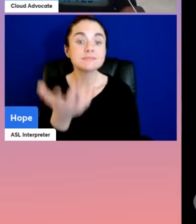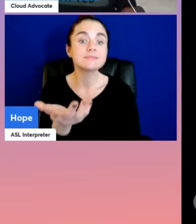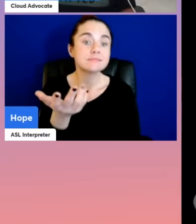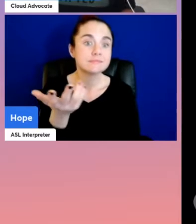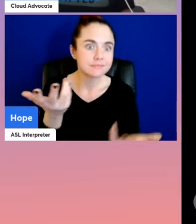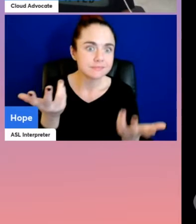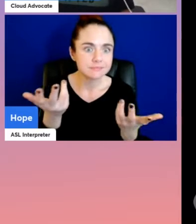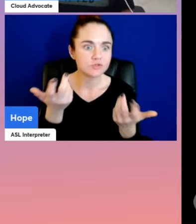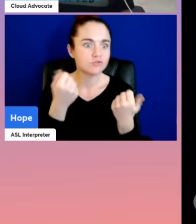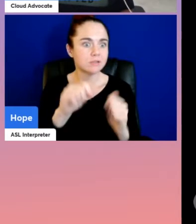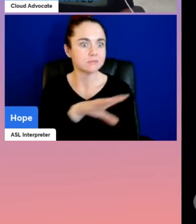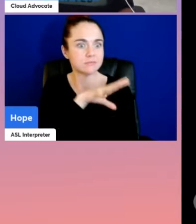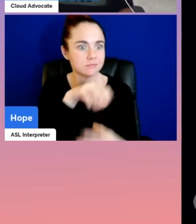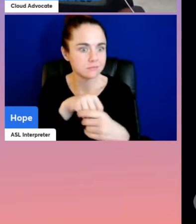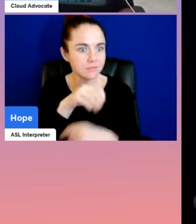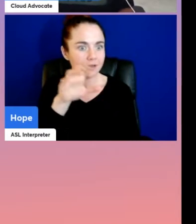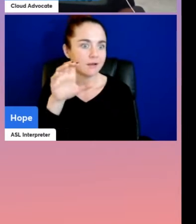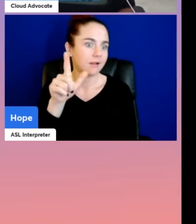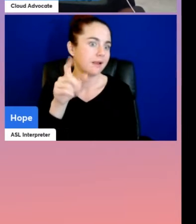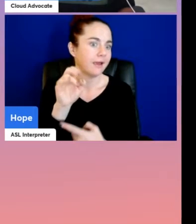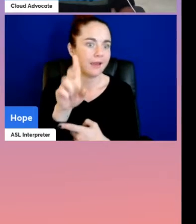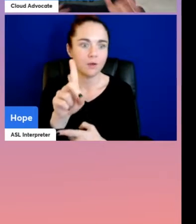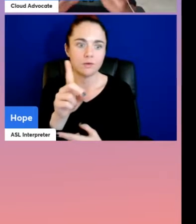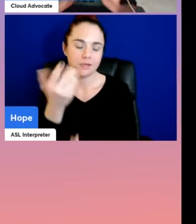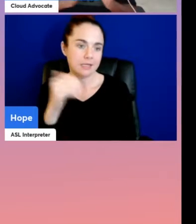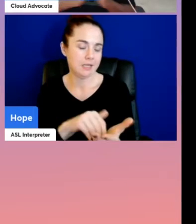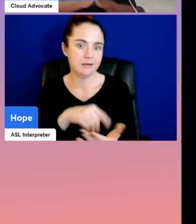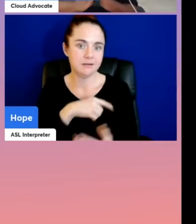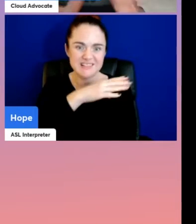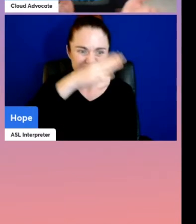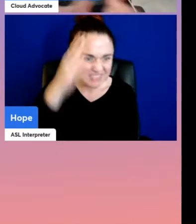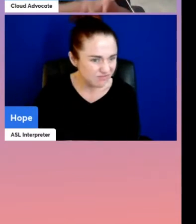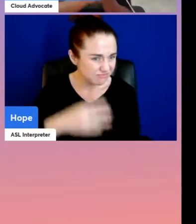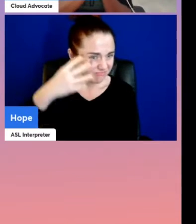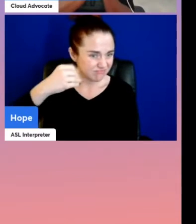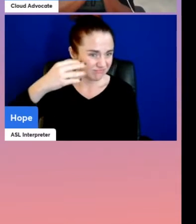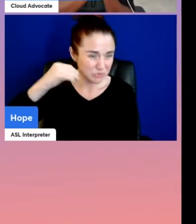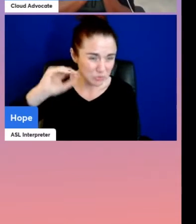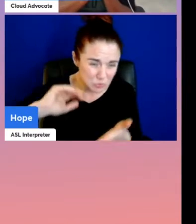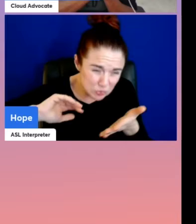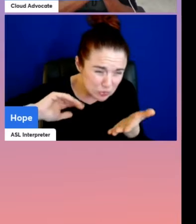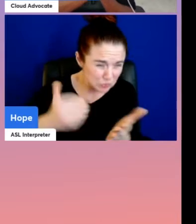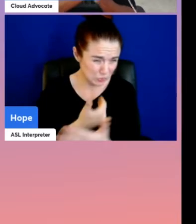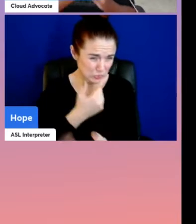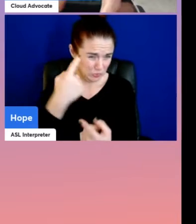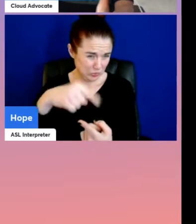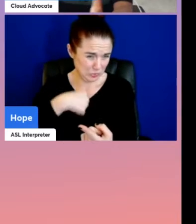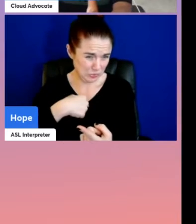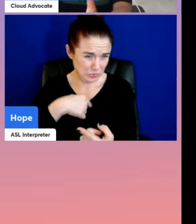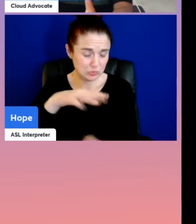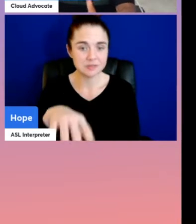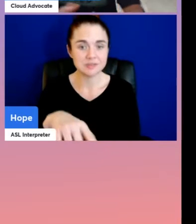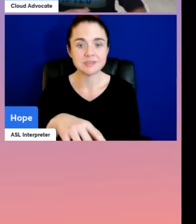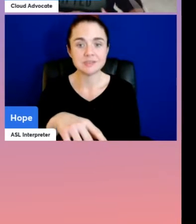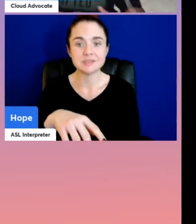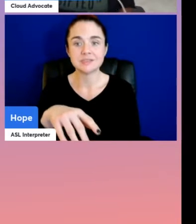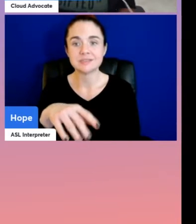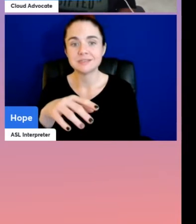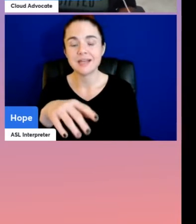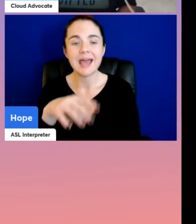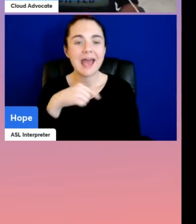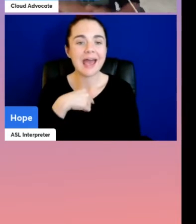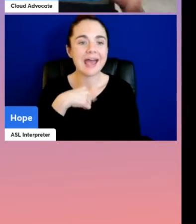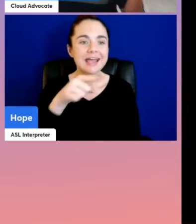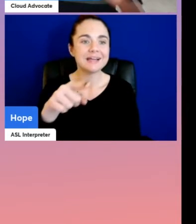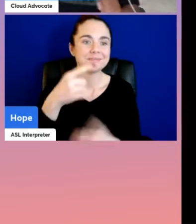jumping into a cloud role, another baptism by fire. I found, and also for Leo, I'm jumping to the